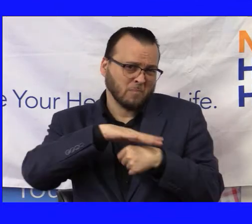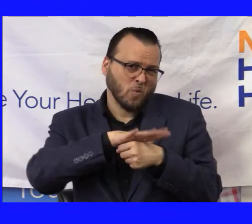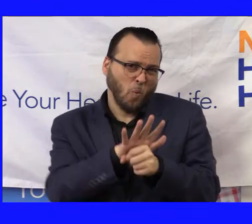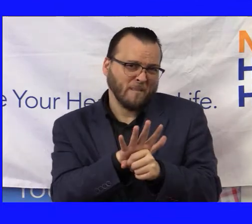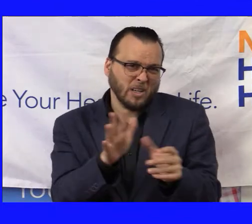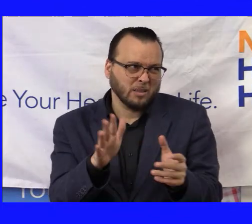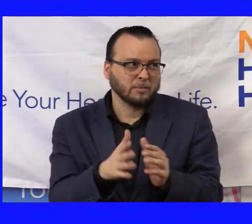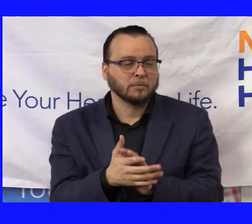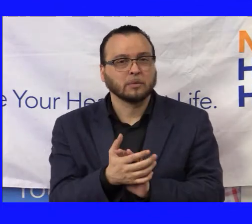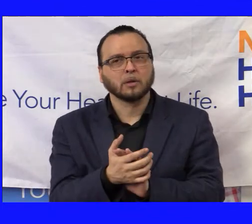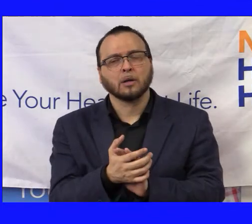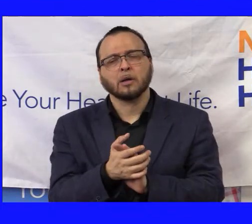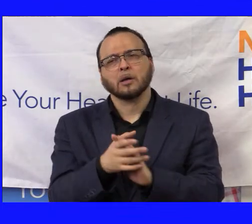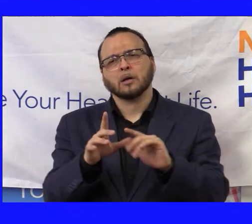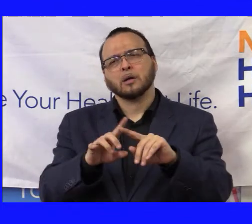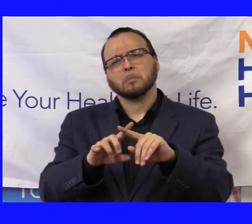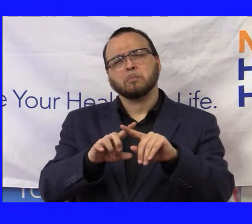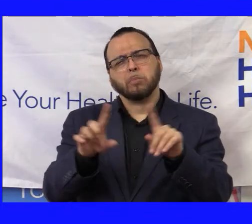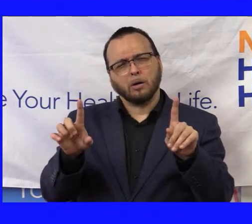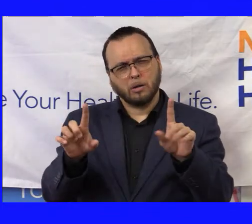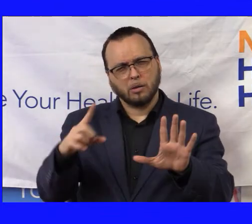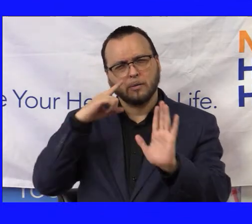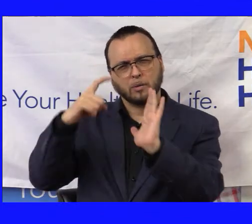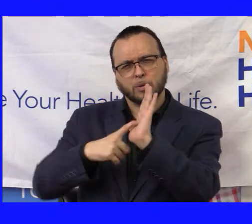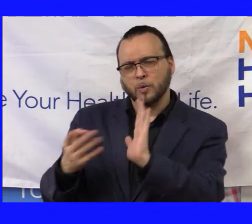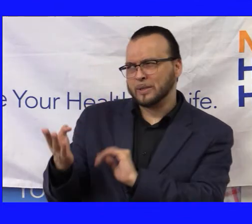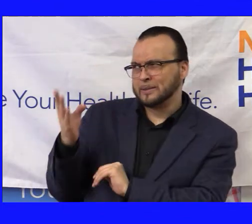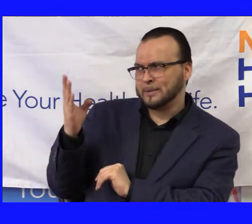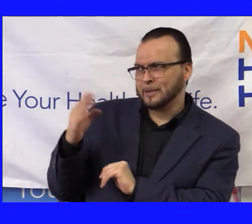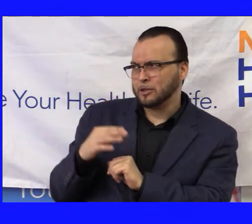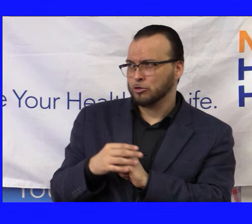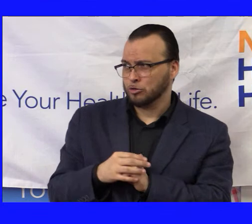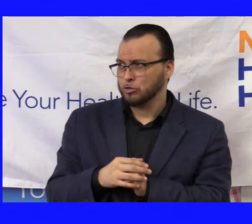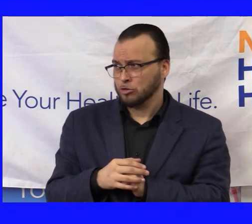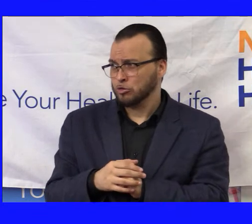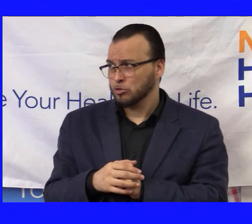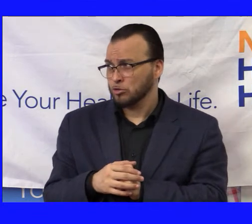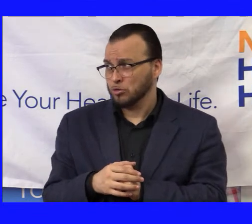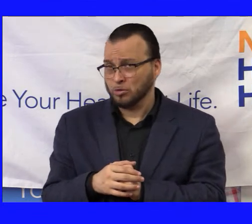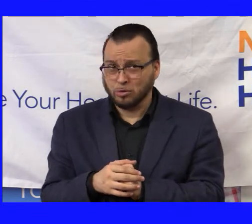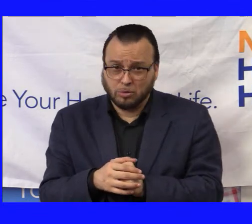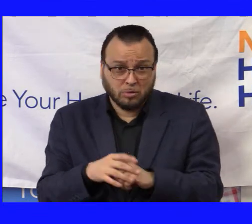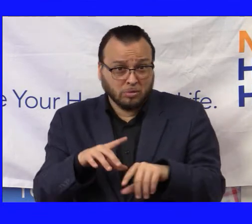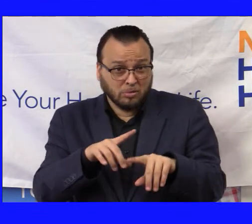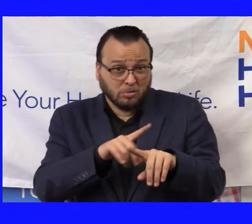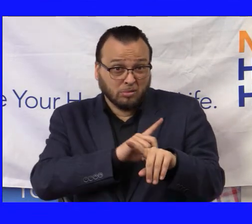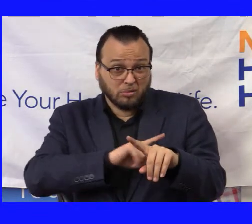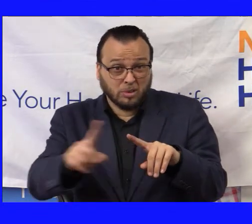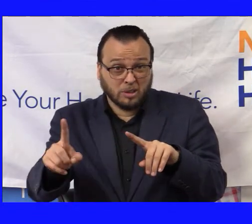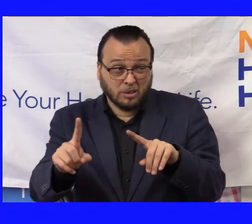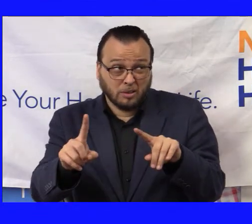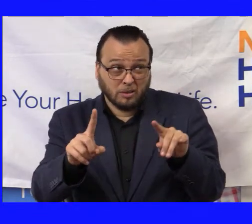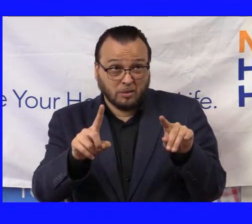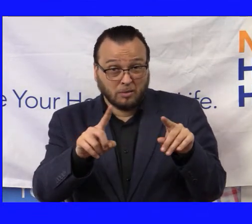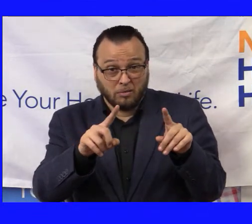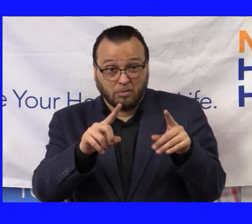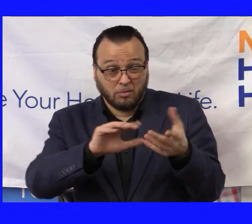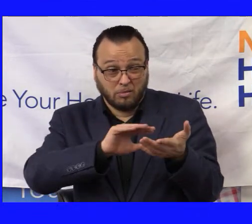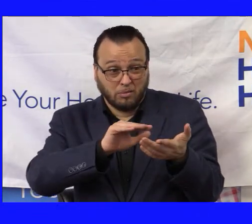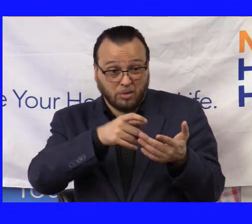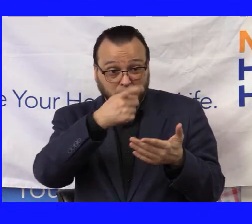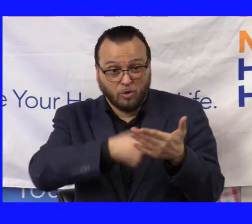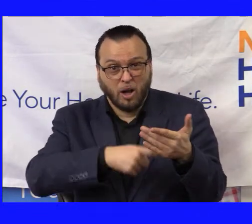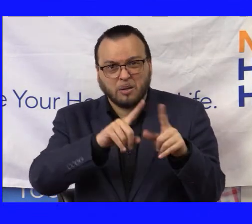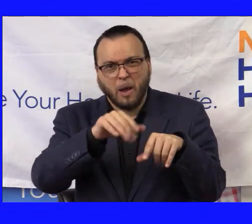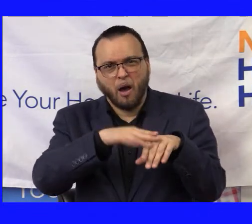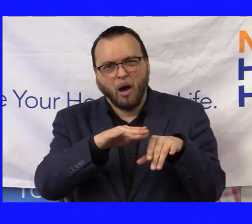COVID-19. But you do see here that there is an economy scale with size of contract. So one